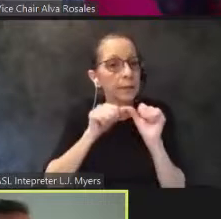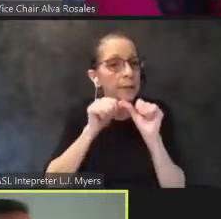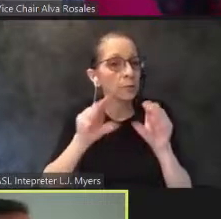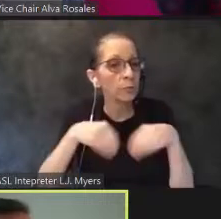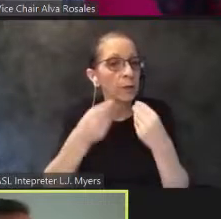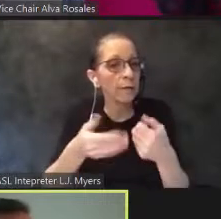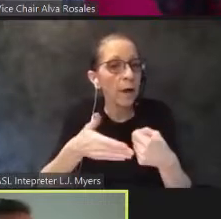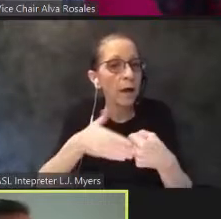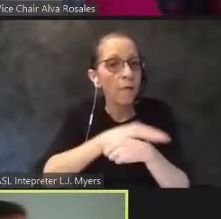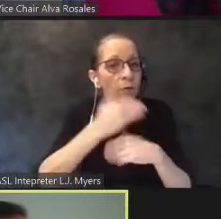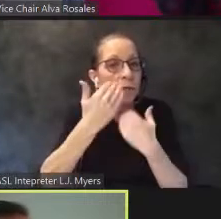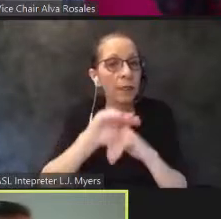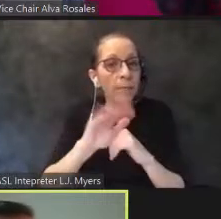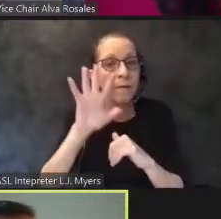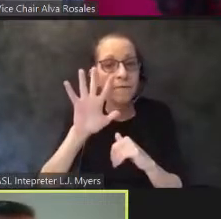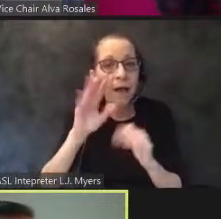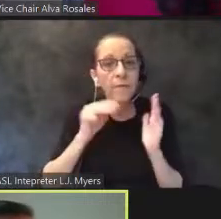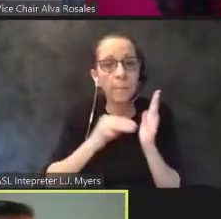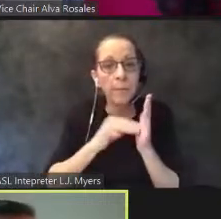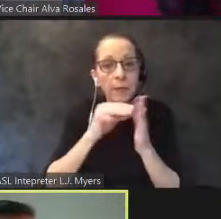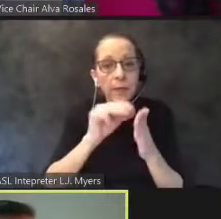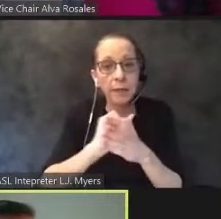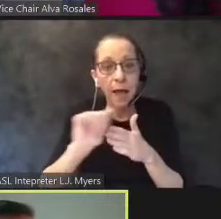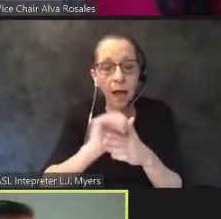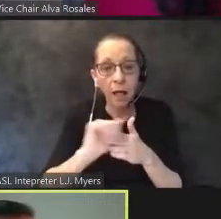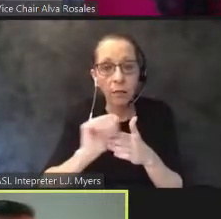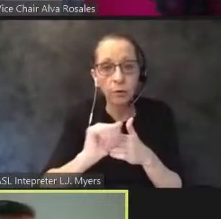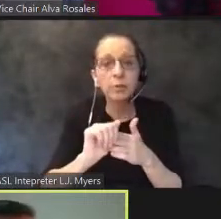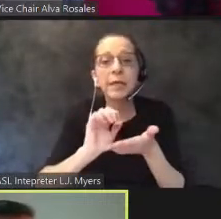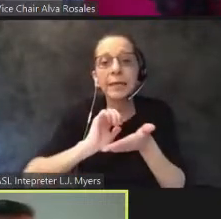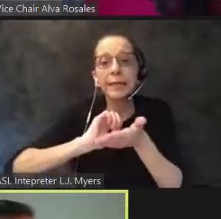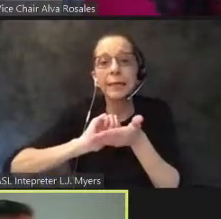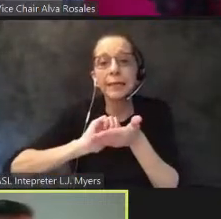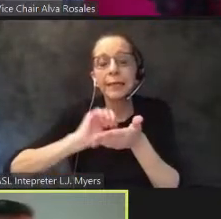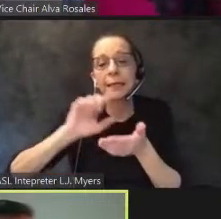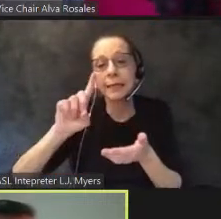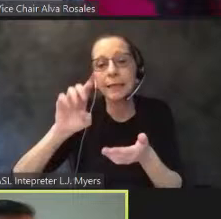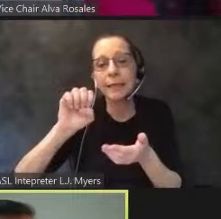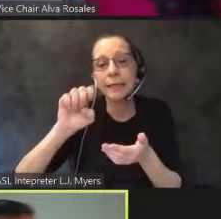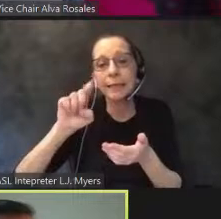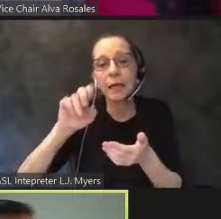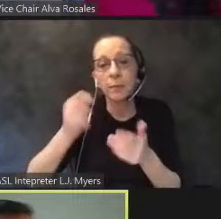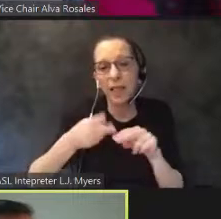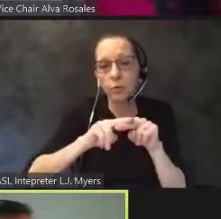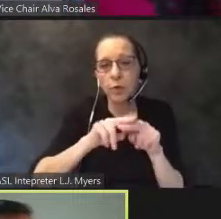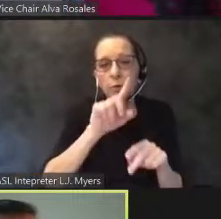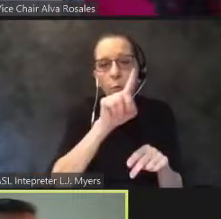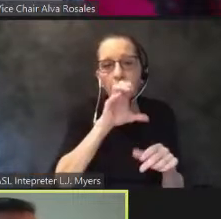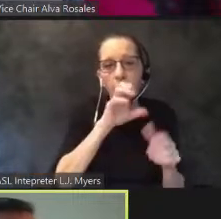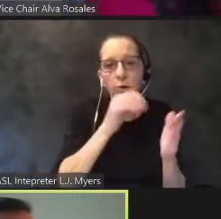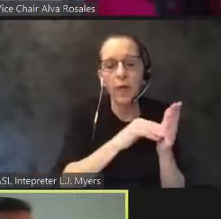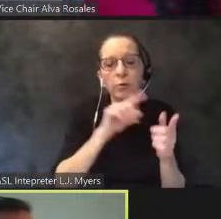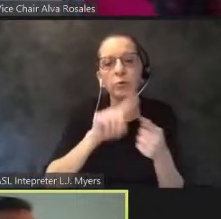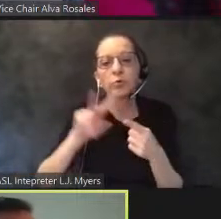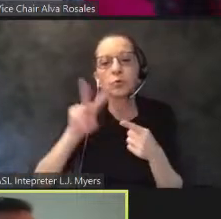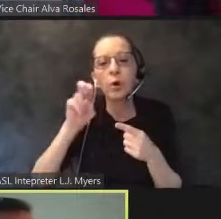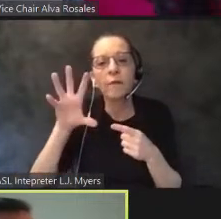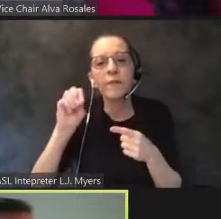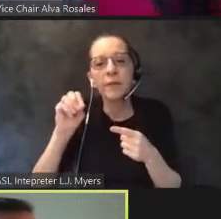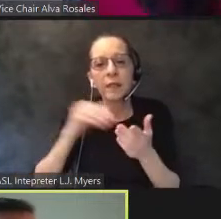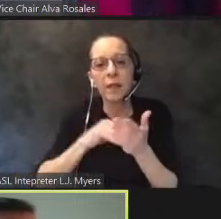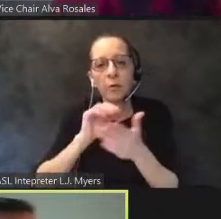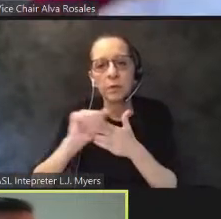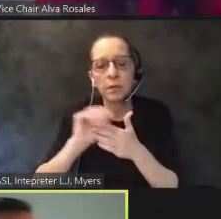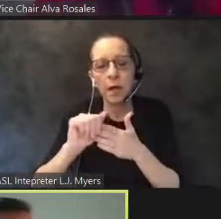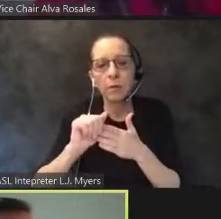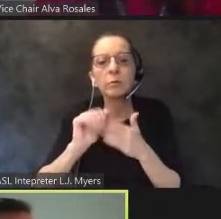a coverage limit of $5 million, but our deductible is increasing from $100,000 to $250,000, and